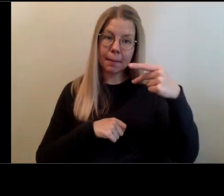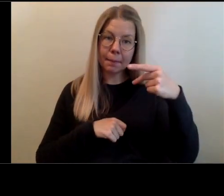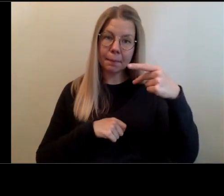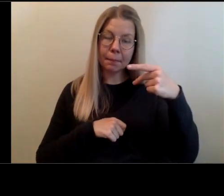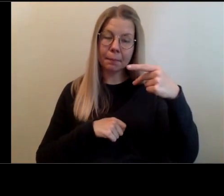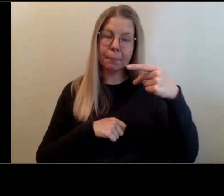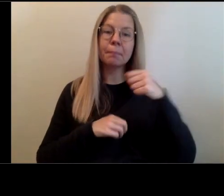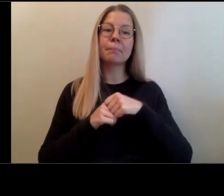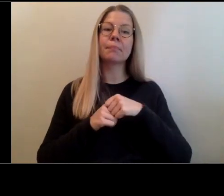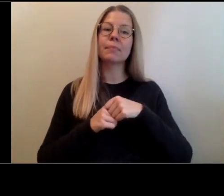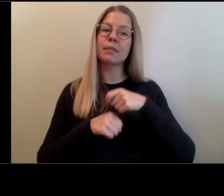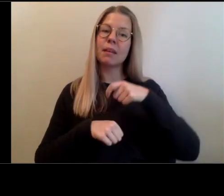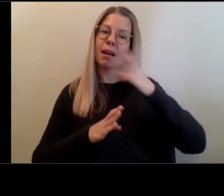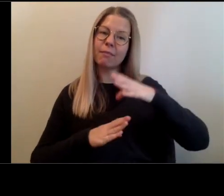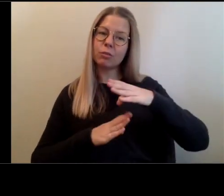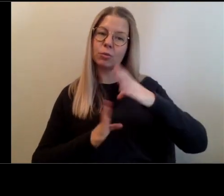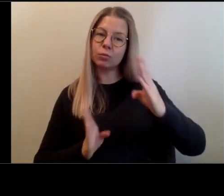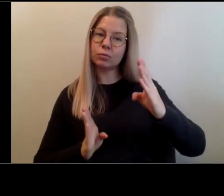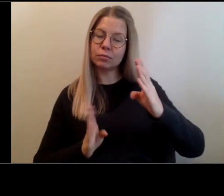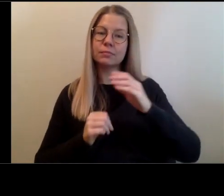duration.